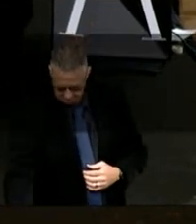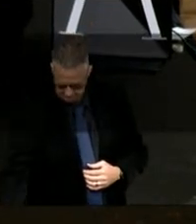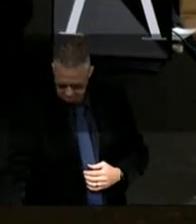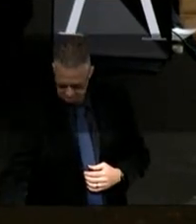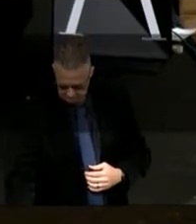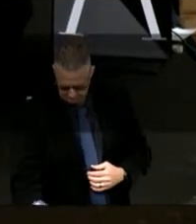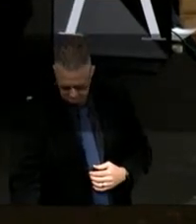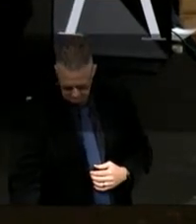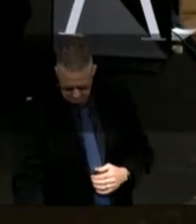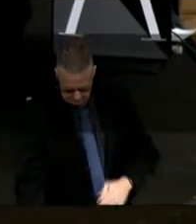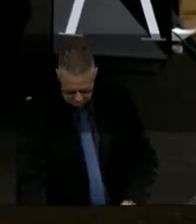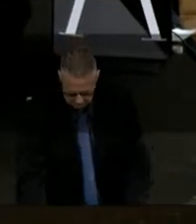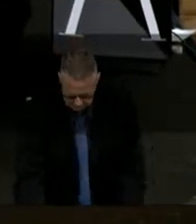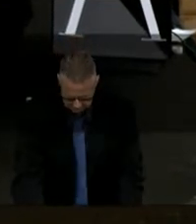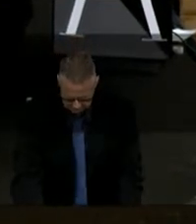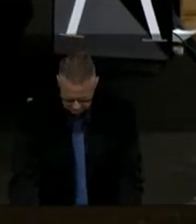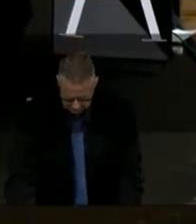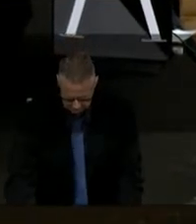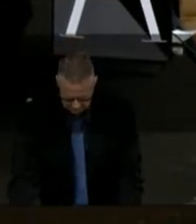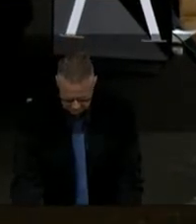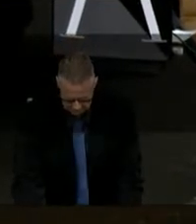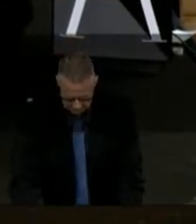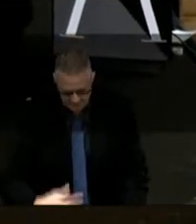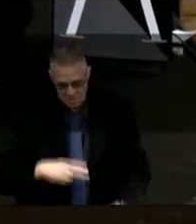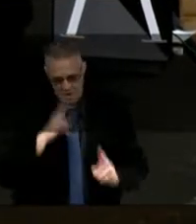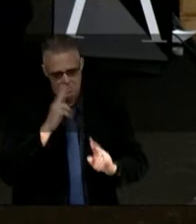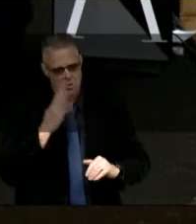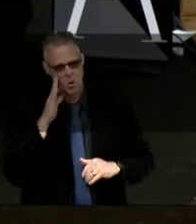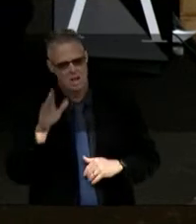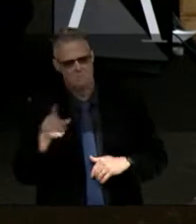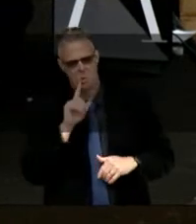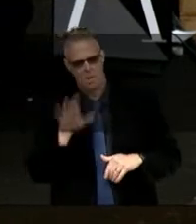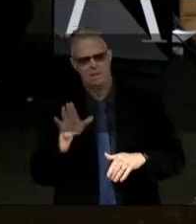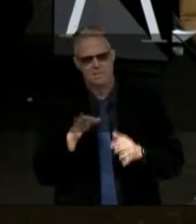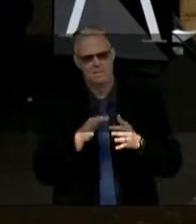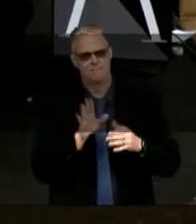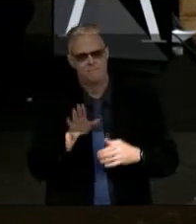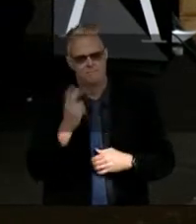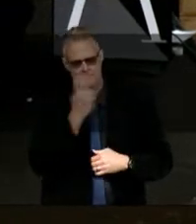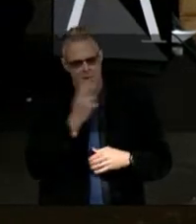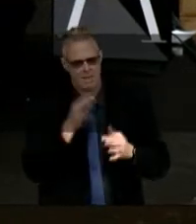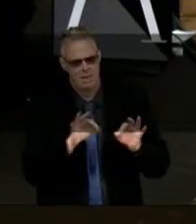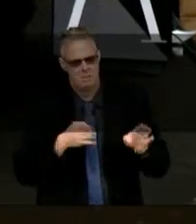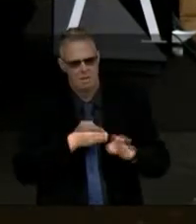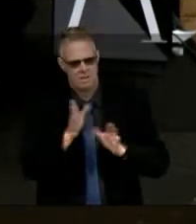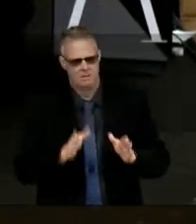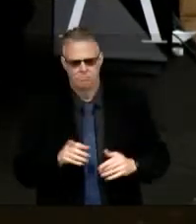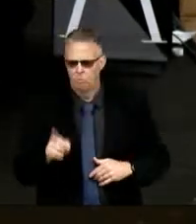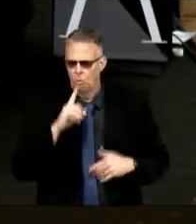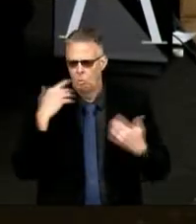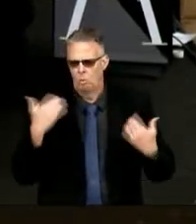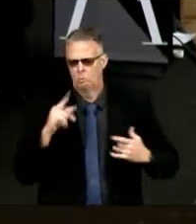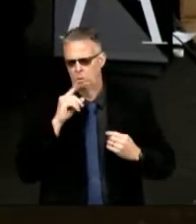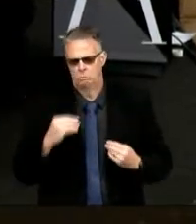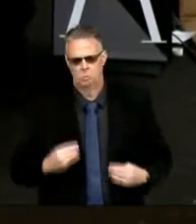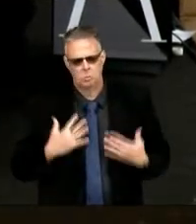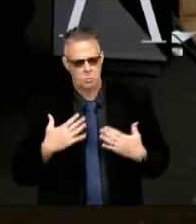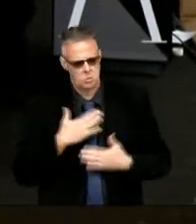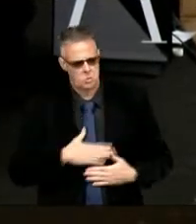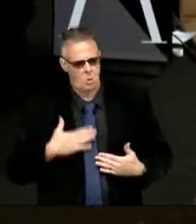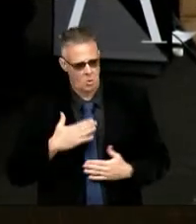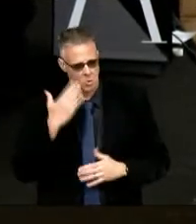honor to get to know Connor this year as his speech-language pathologist. He has been an absolute joy to get to